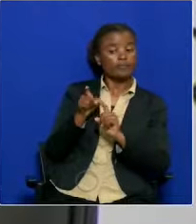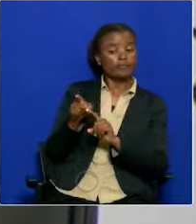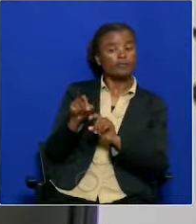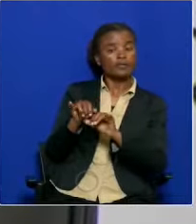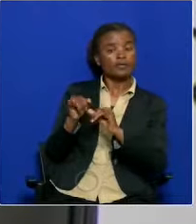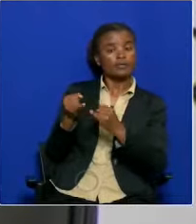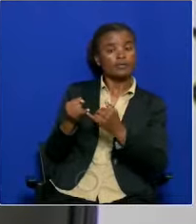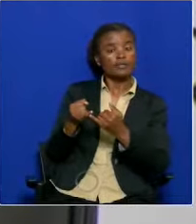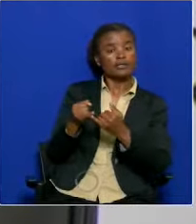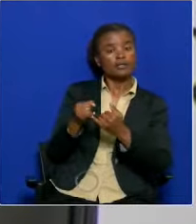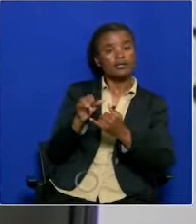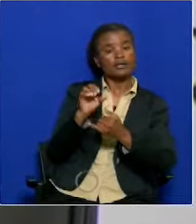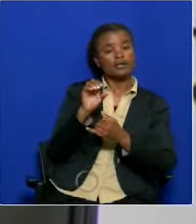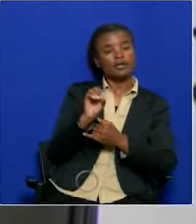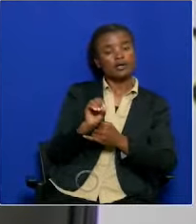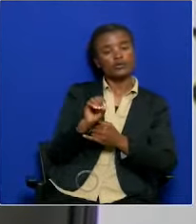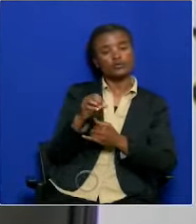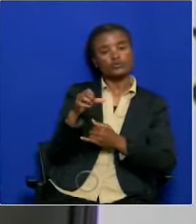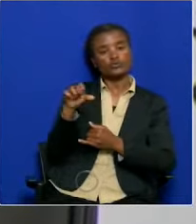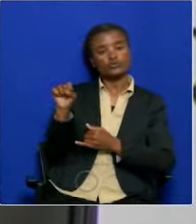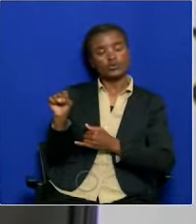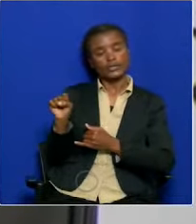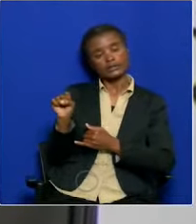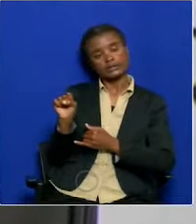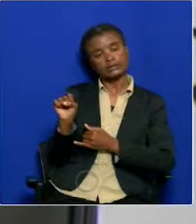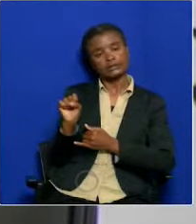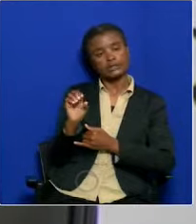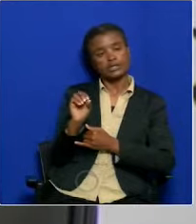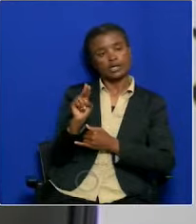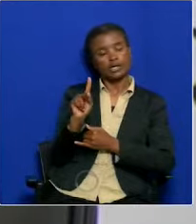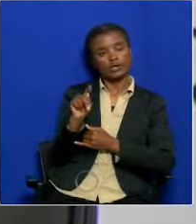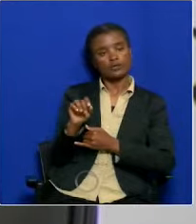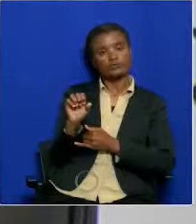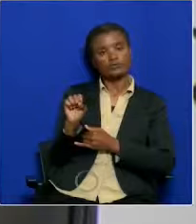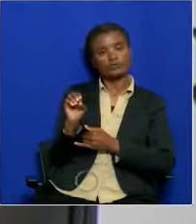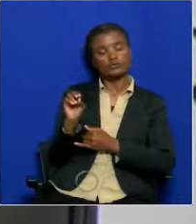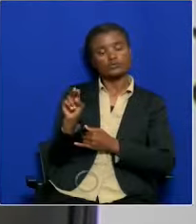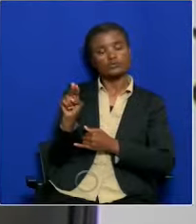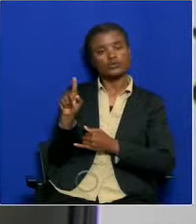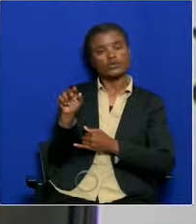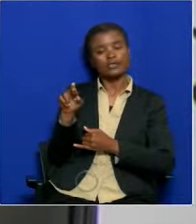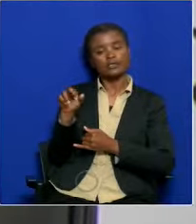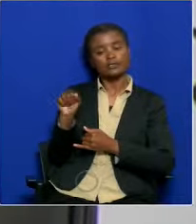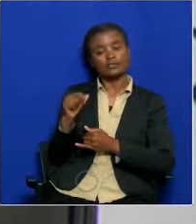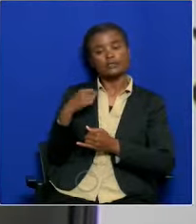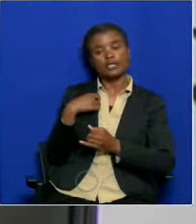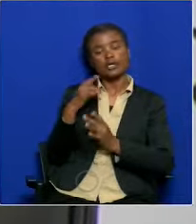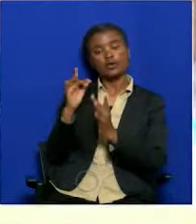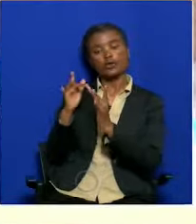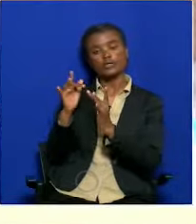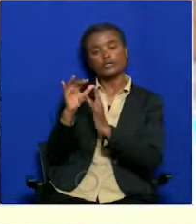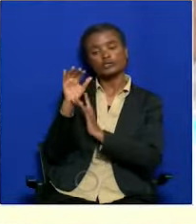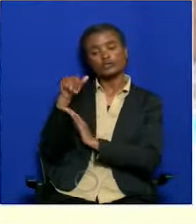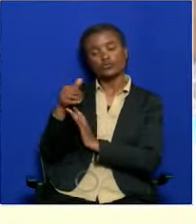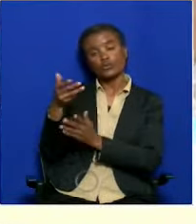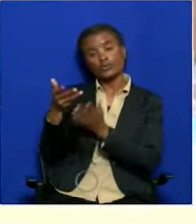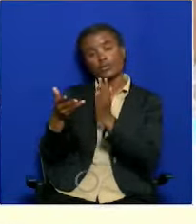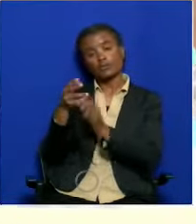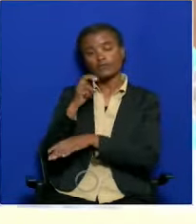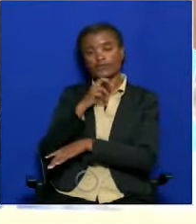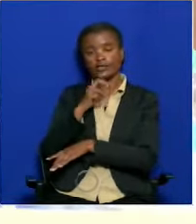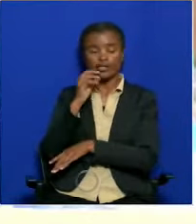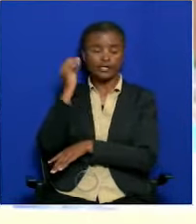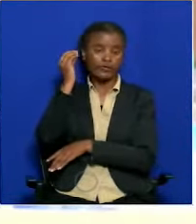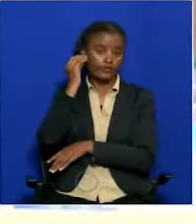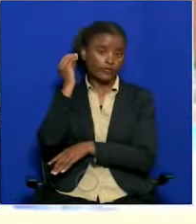We will contact them tomorrow. Maybe by Friday we might be having all the information. Would there be a